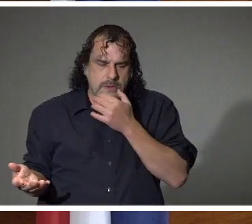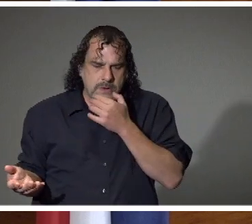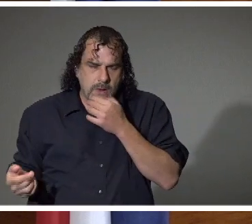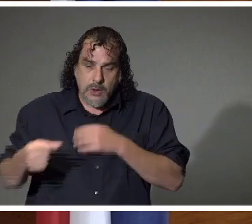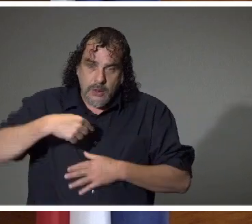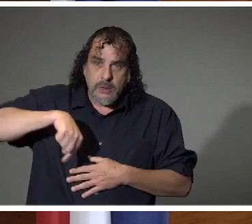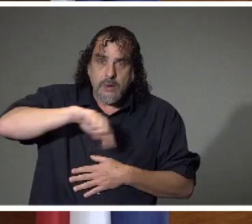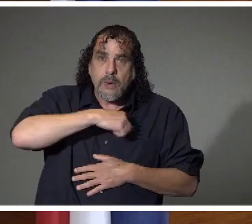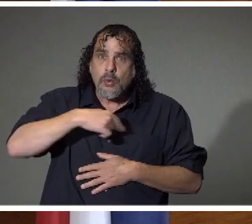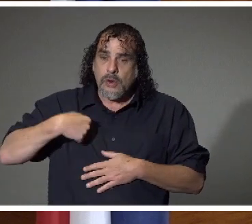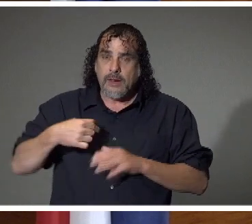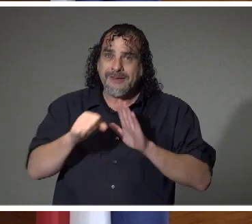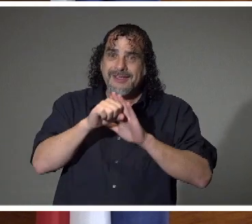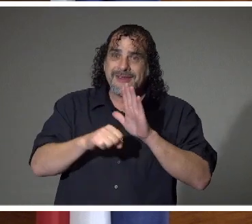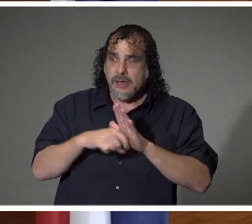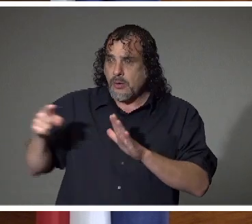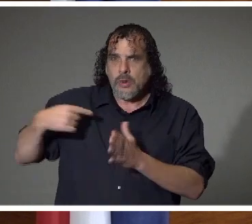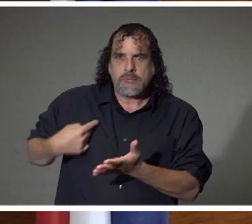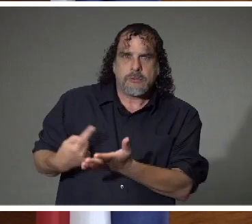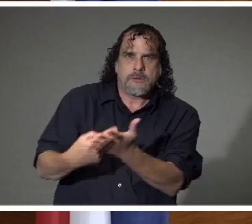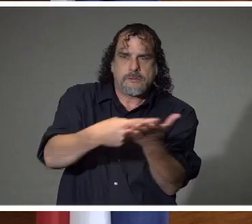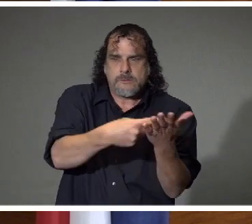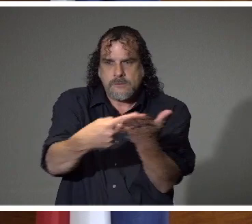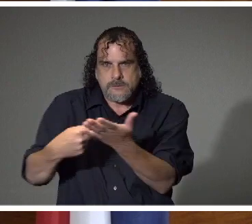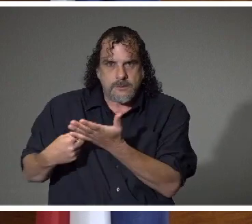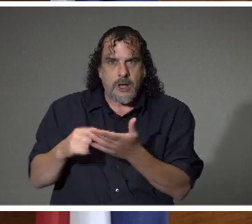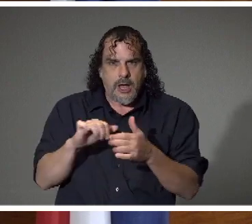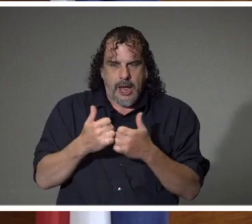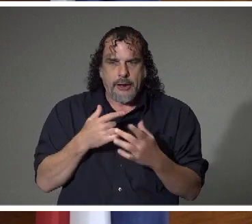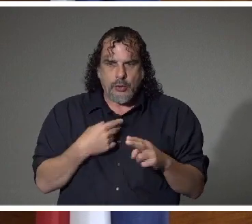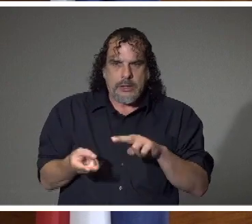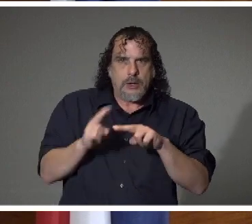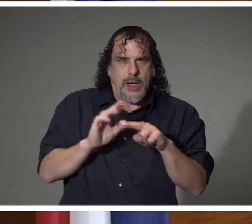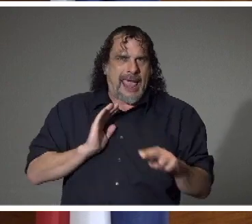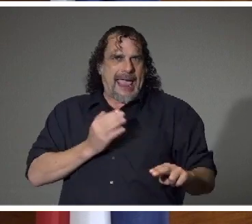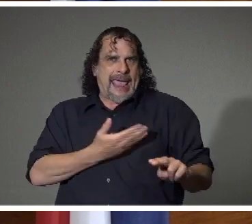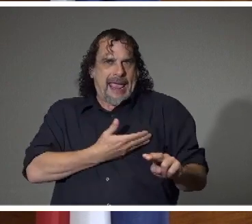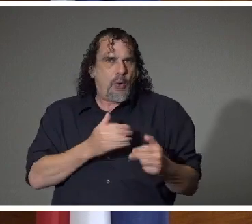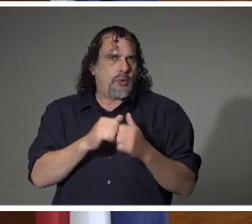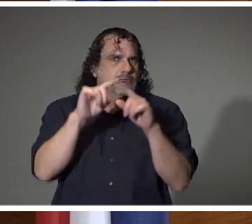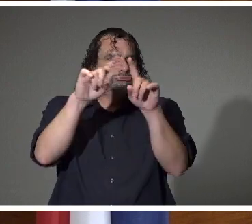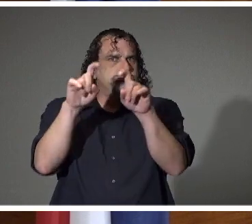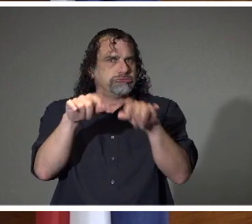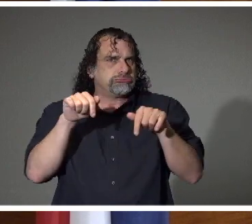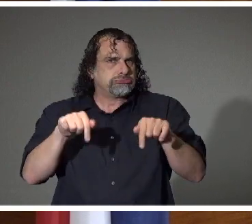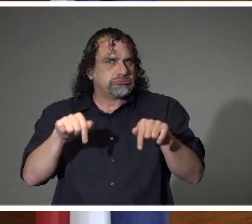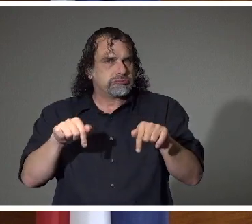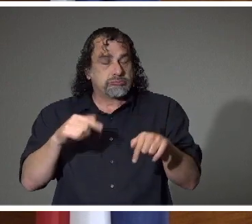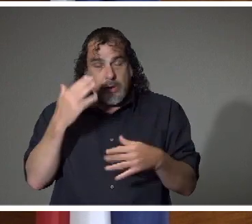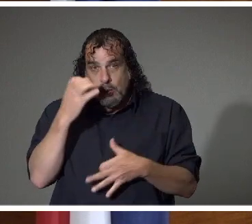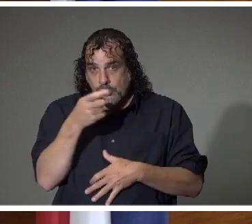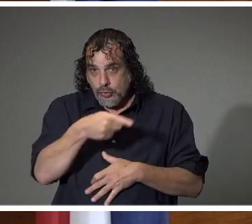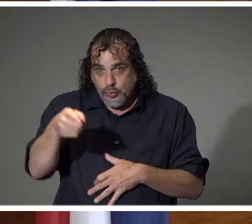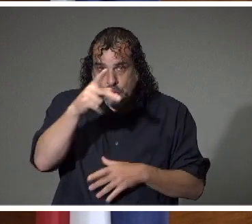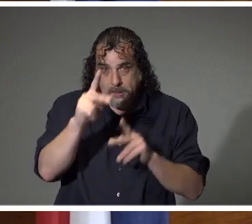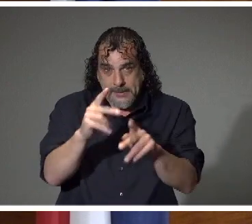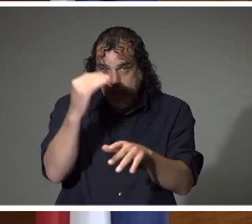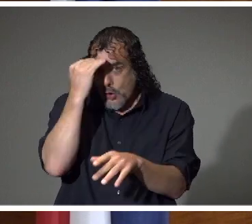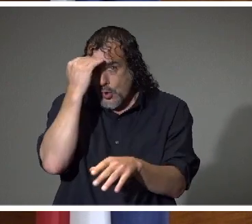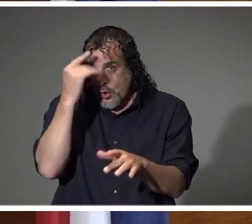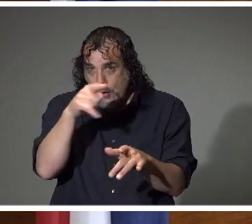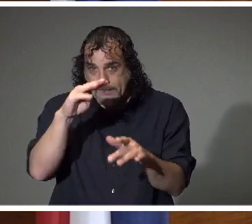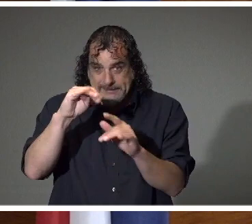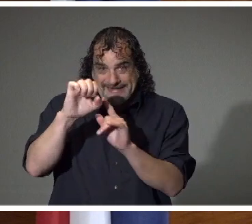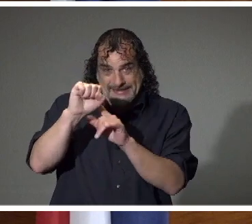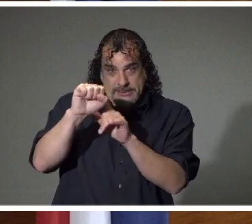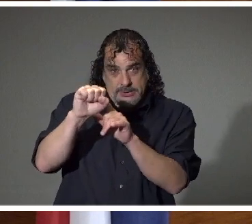state are having conversations around doing just that. But what I want you as Mississippians to know, and I have said this to